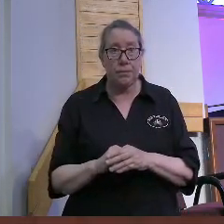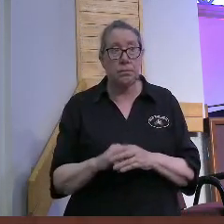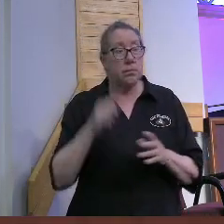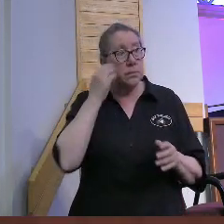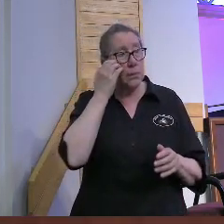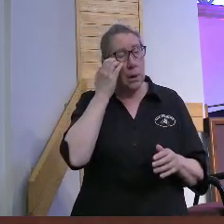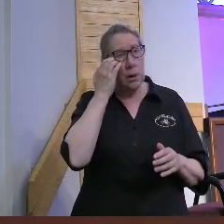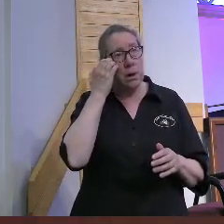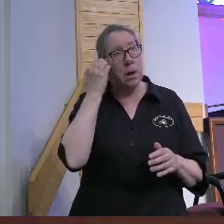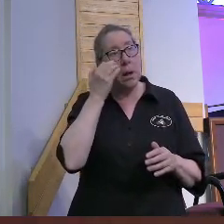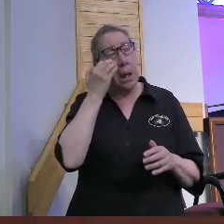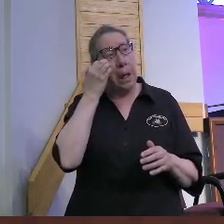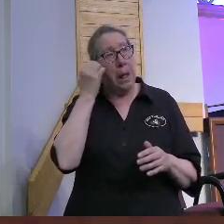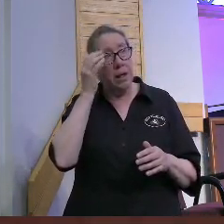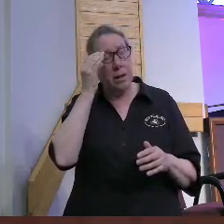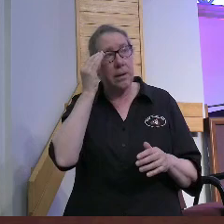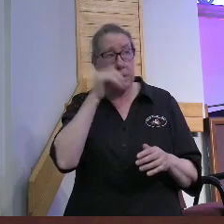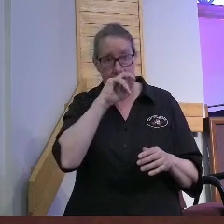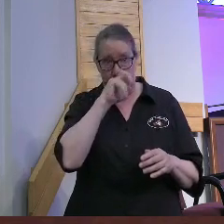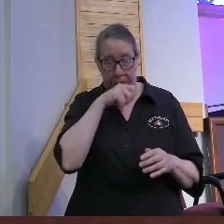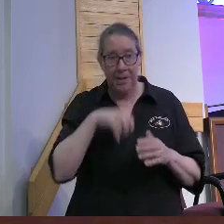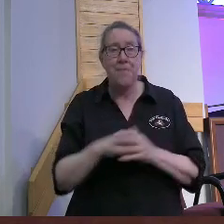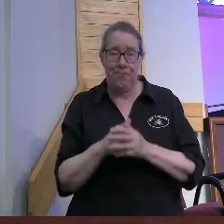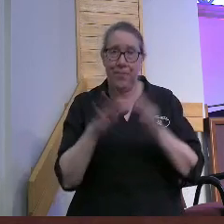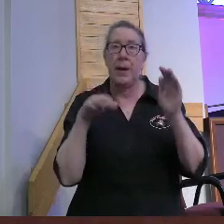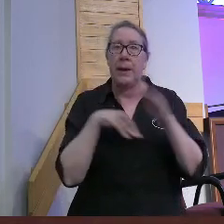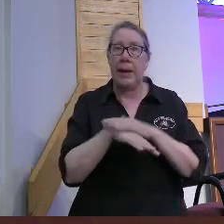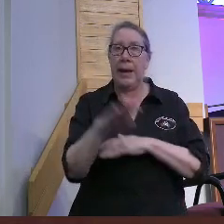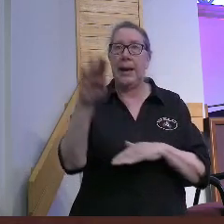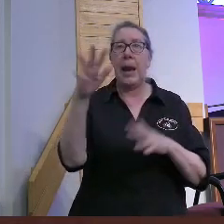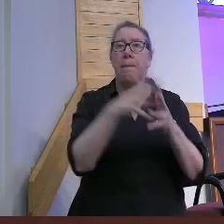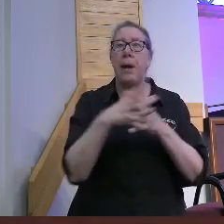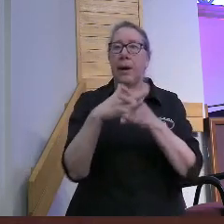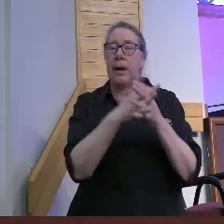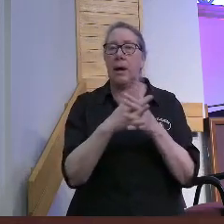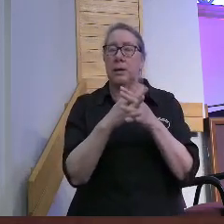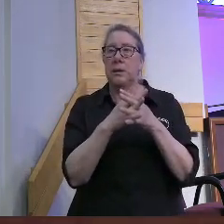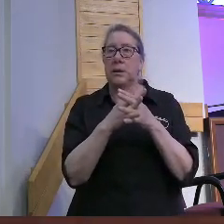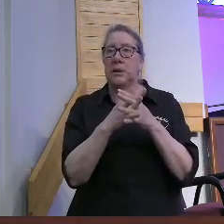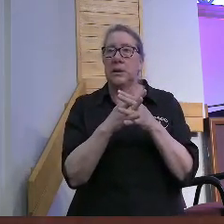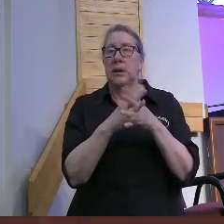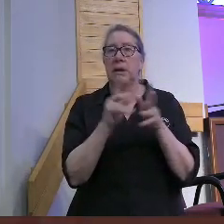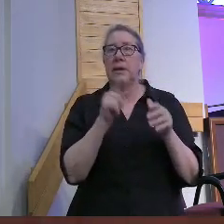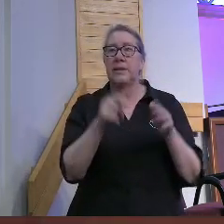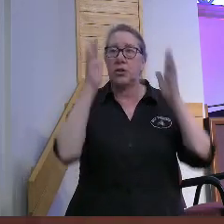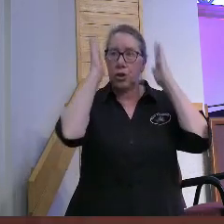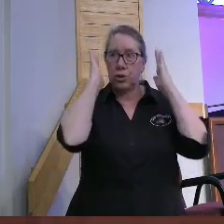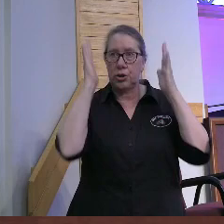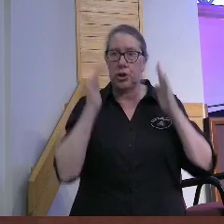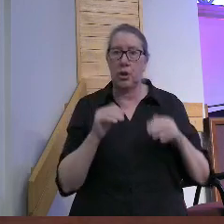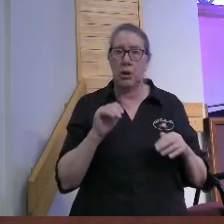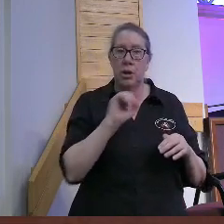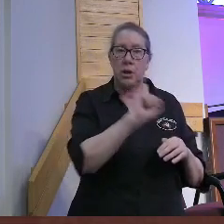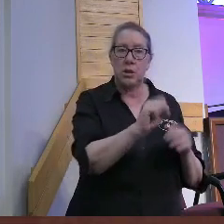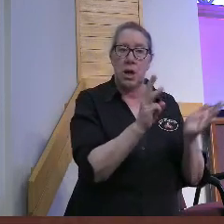who's still preaching. And when COVID came, it hit Louisiana really, really bad. And so he said to his mom, he said, Mom, you're not allowed to come out of